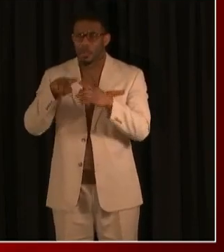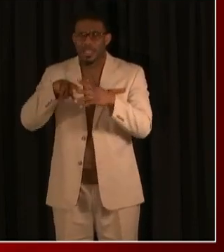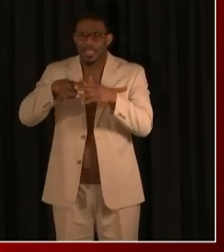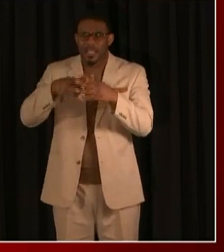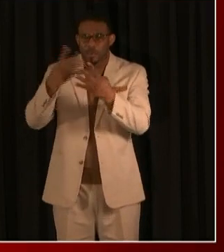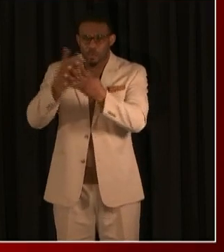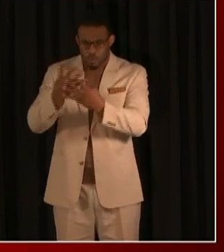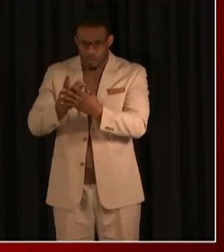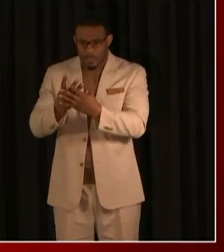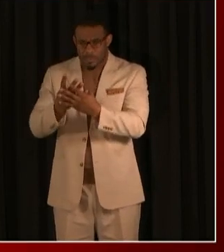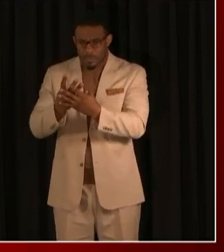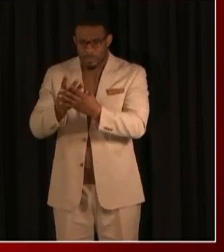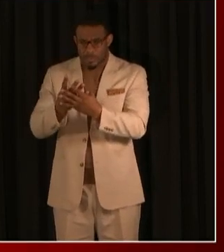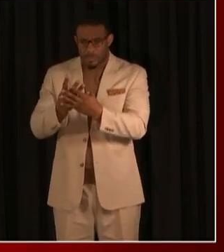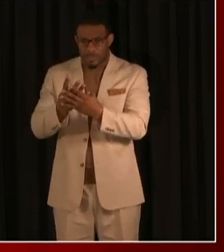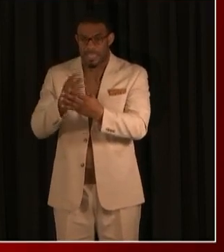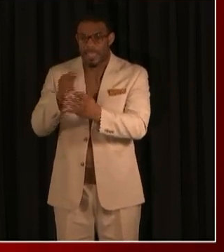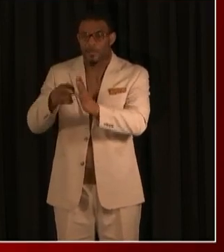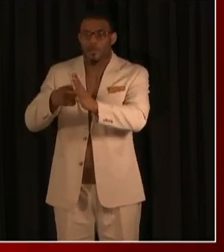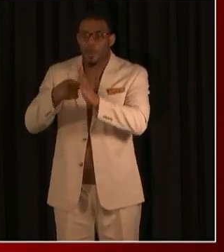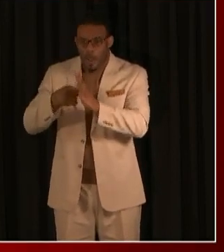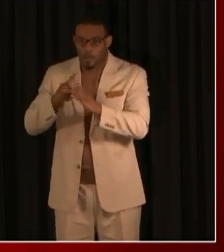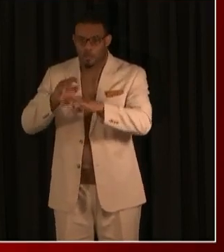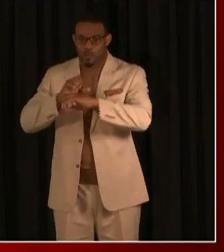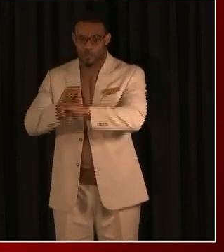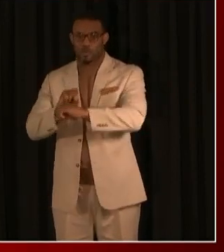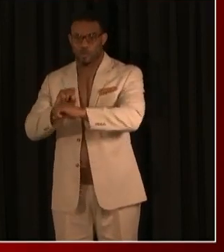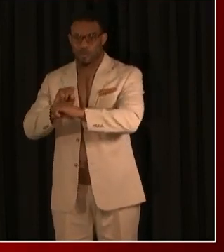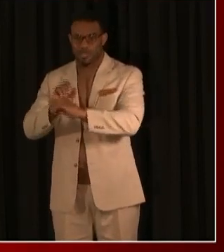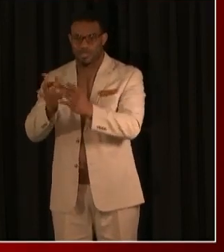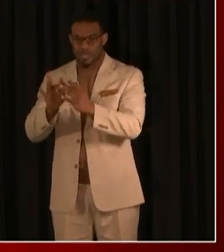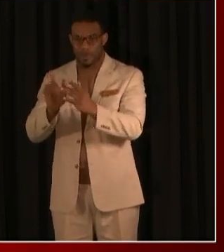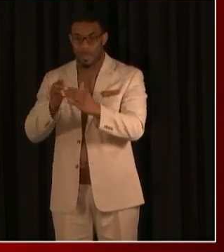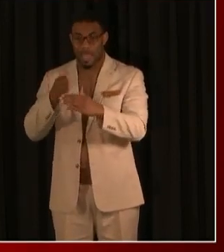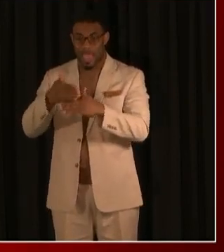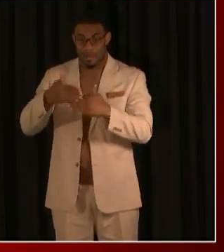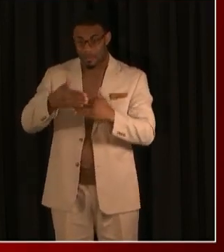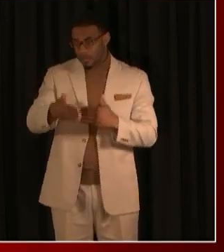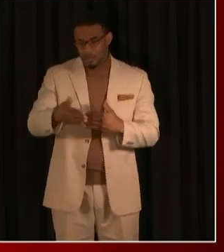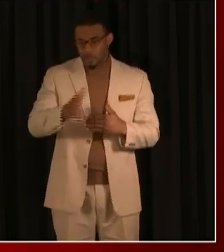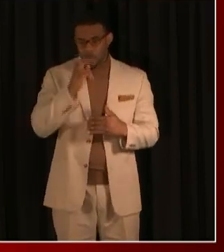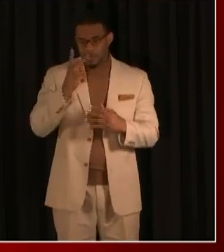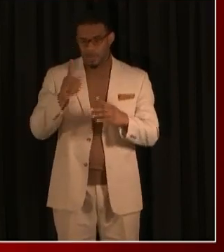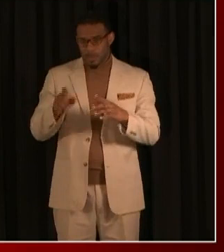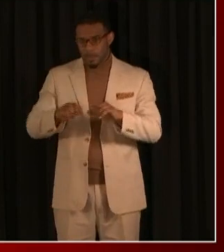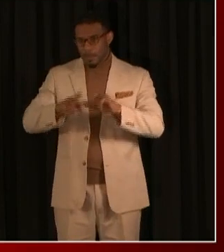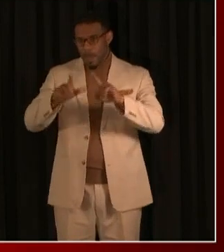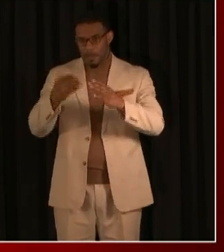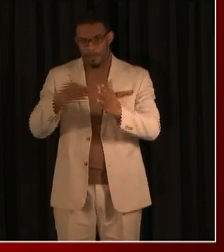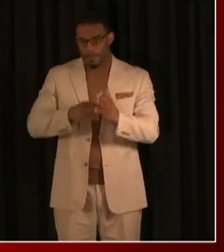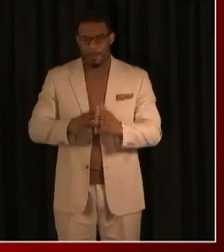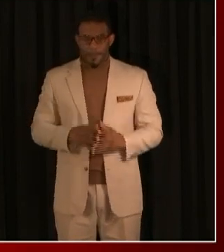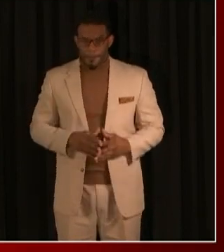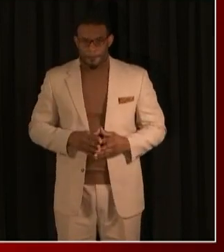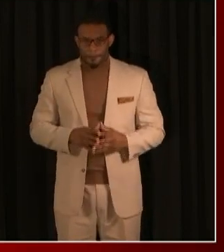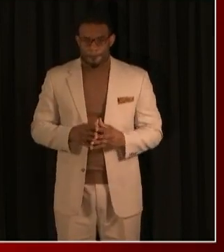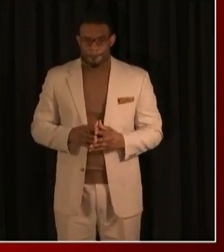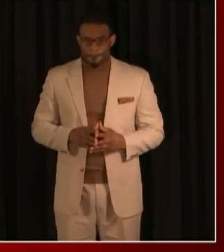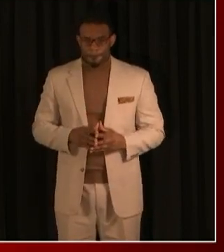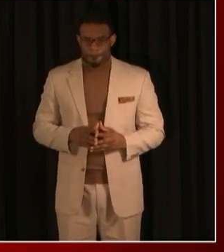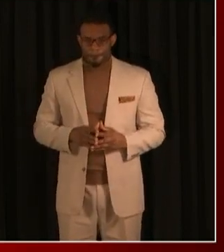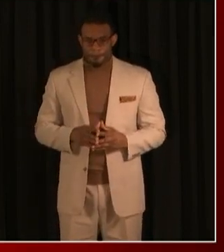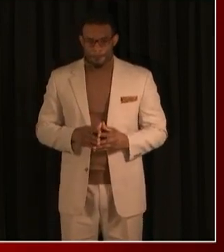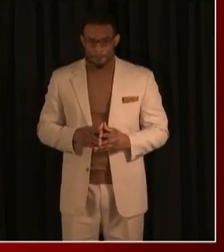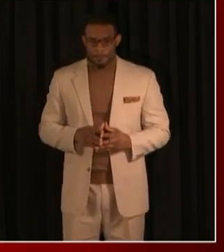CAPTCHA during the initial screening, and that's required to secure the site, but Okta, the third-party vendor,